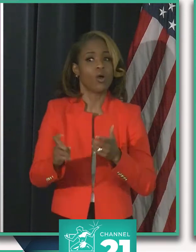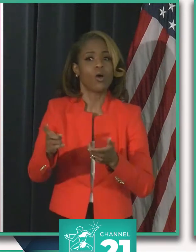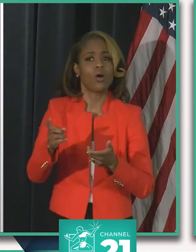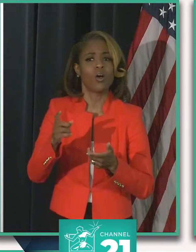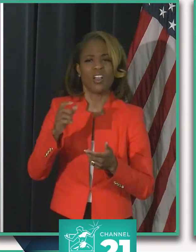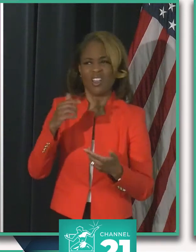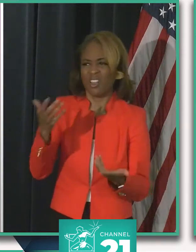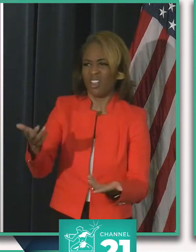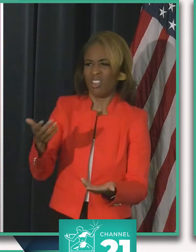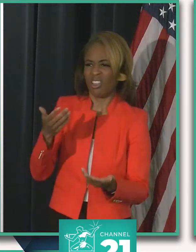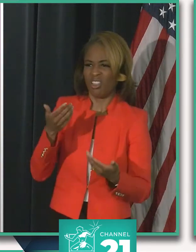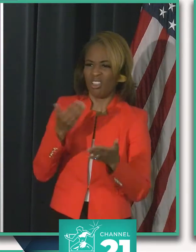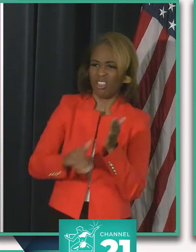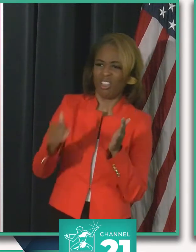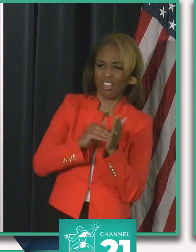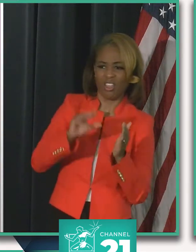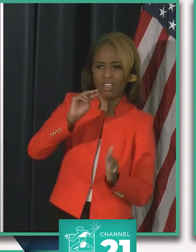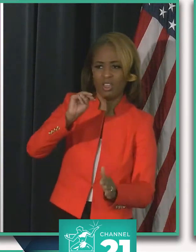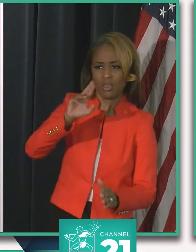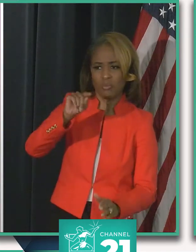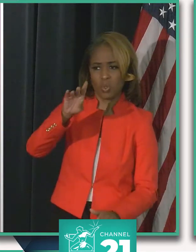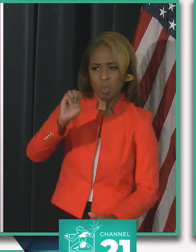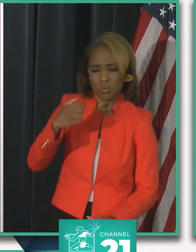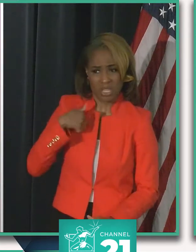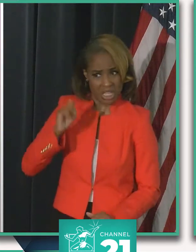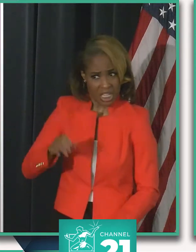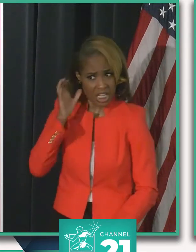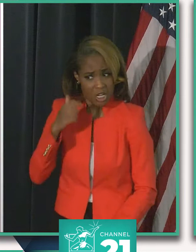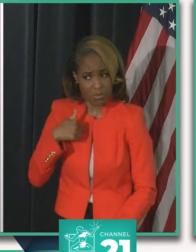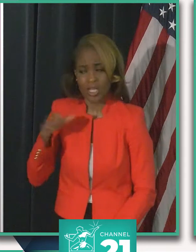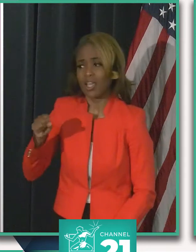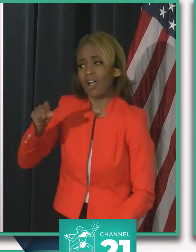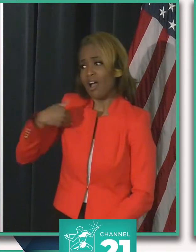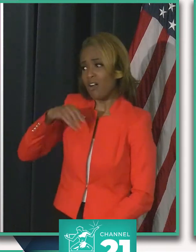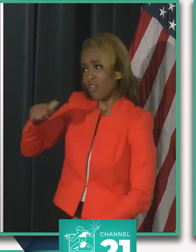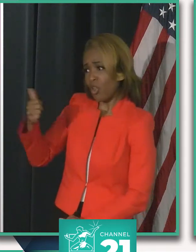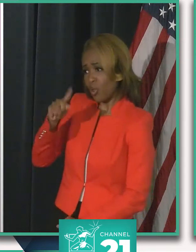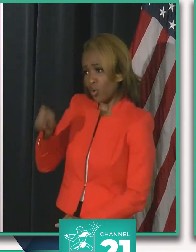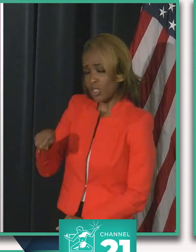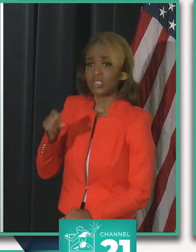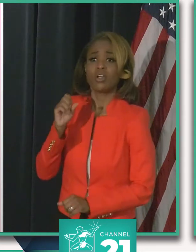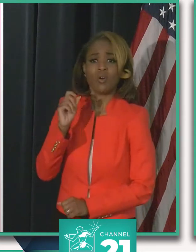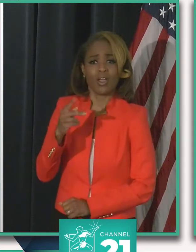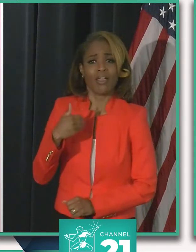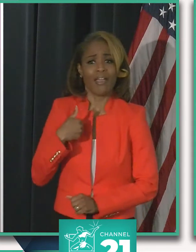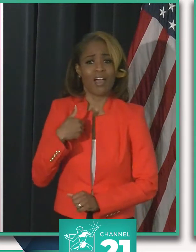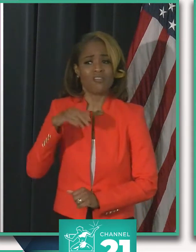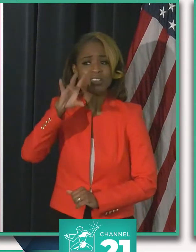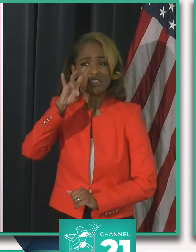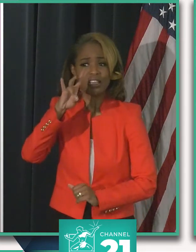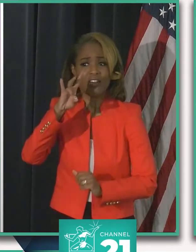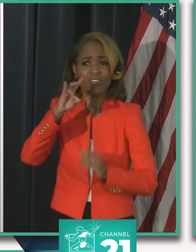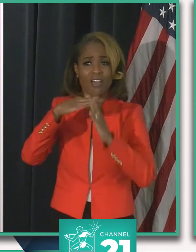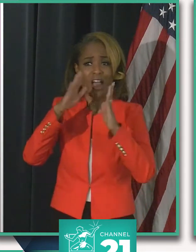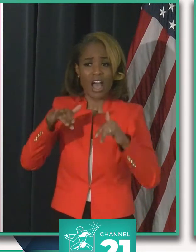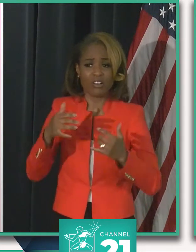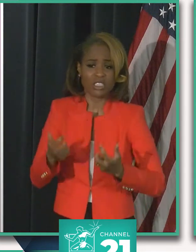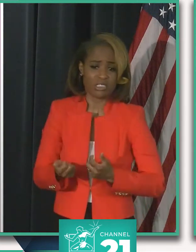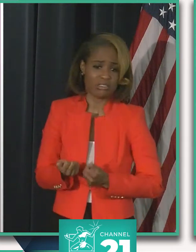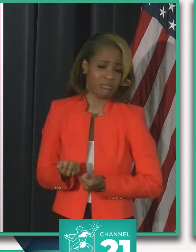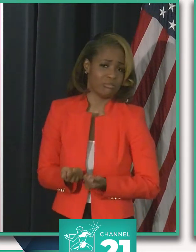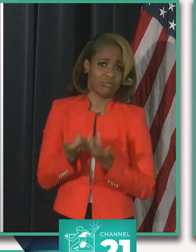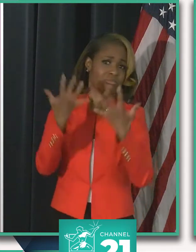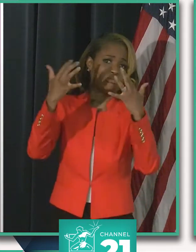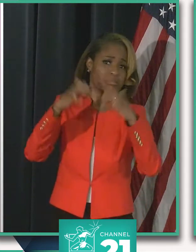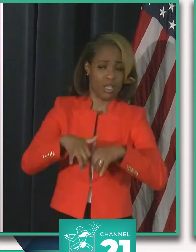It keeps muting me. Can you hear me? Yes. Did you have another question? Yes. Okay. Now, we have like 7 burnt up houses on our block. There's